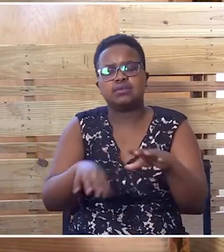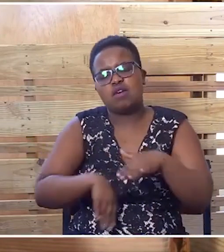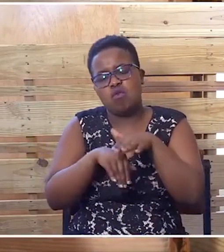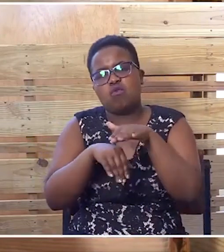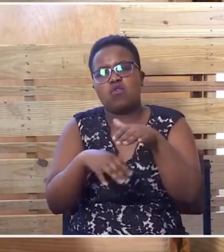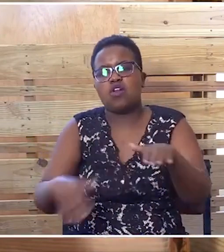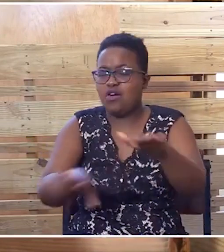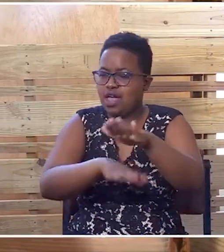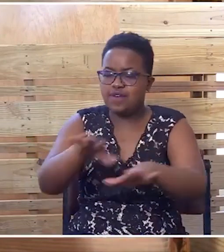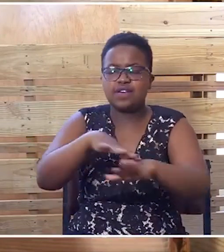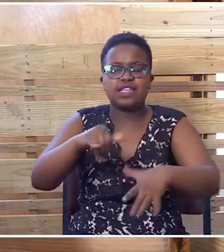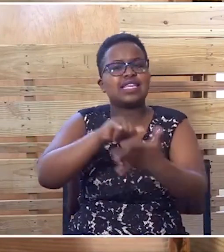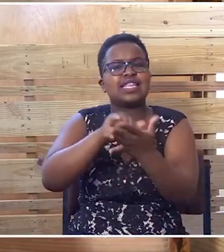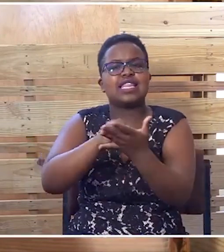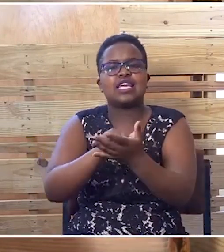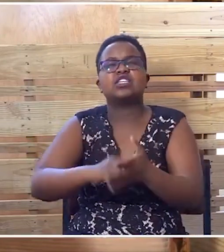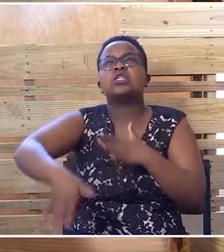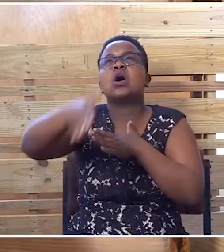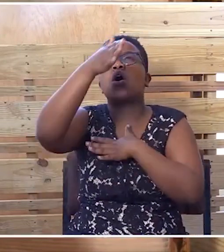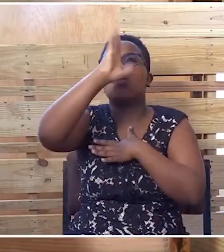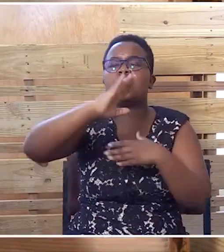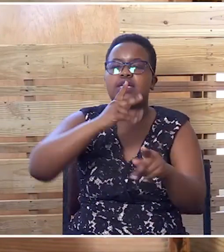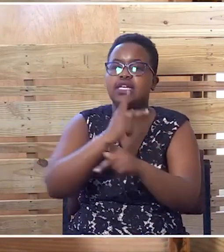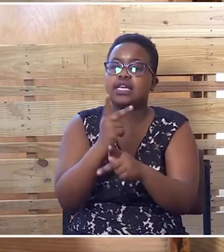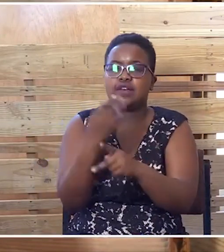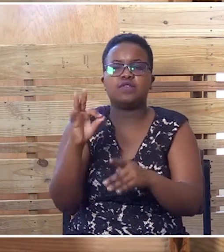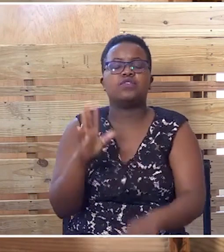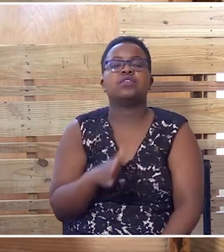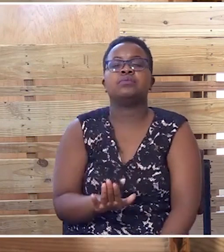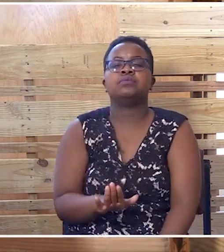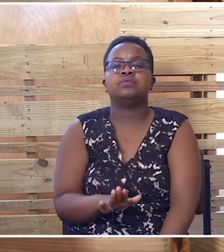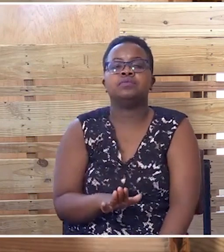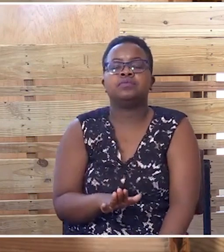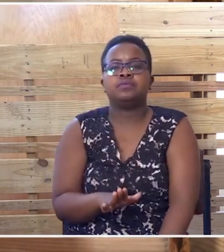that God has for them. In verse